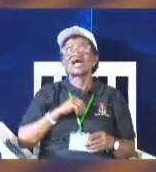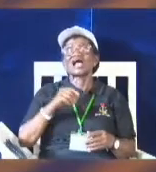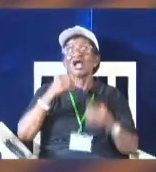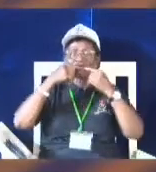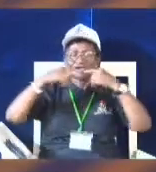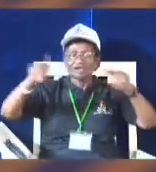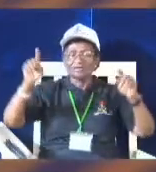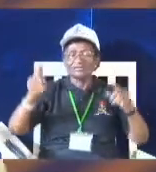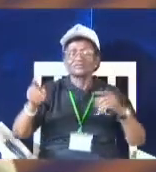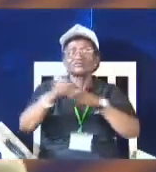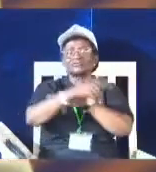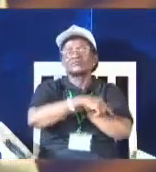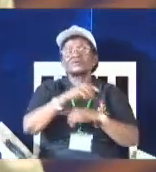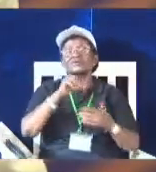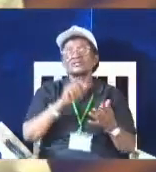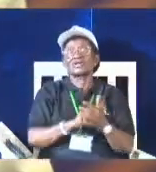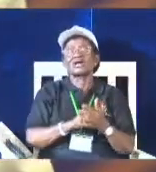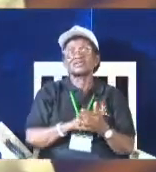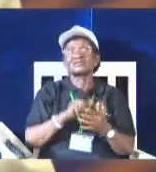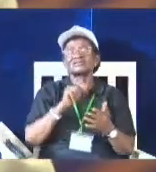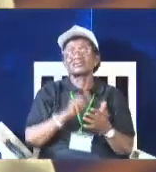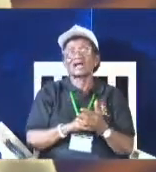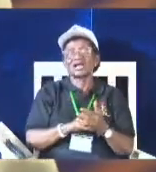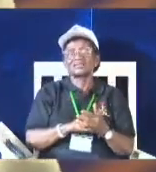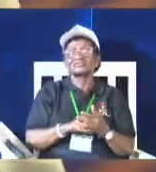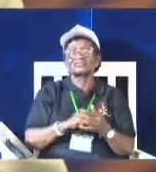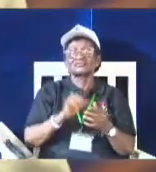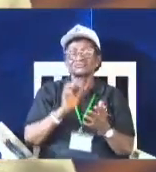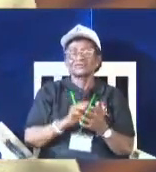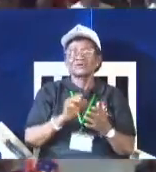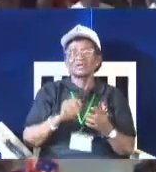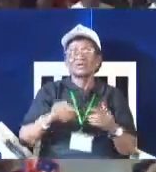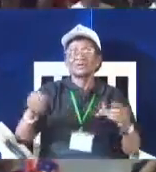that sworn enemy of your family,